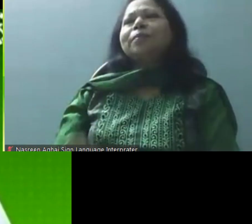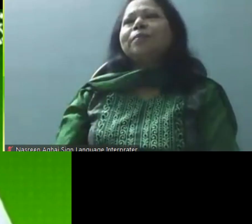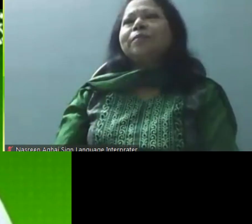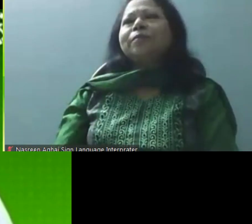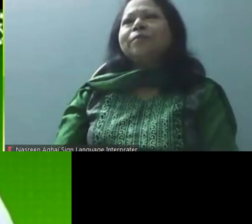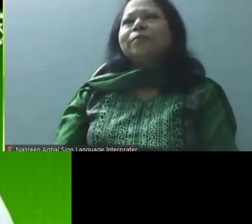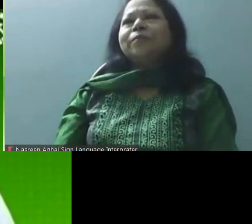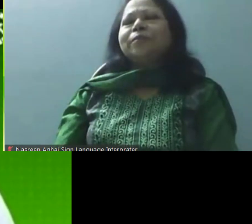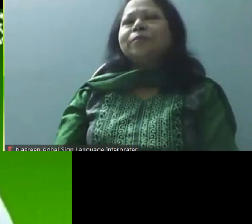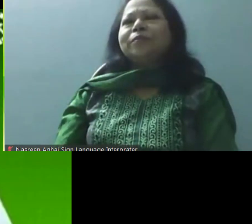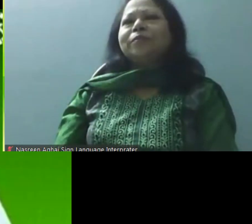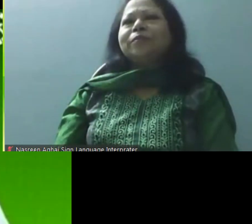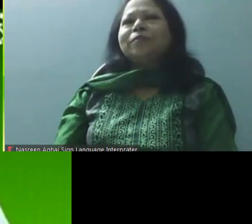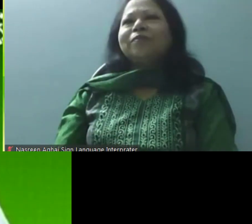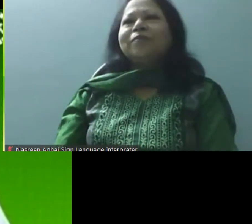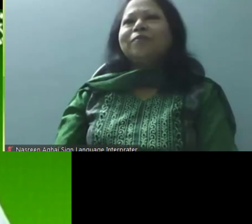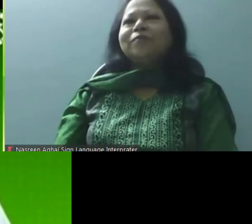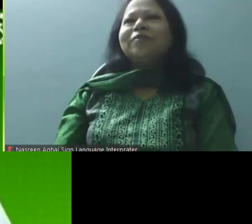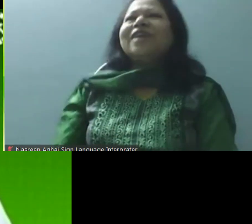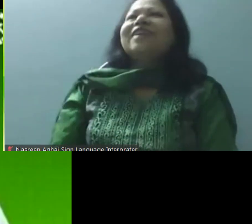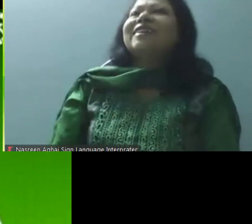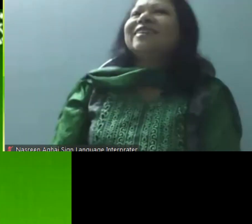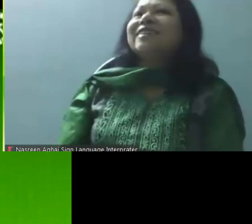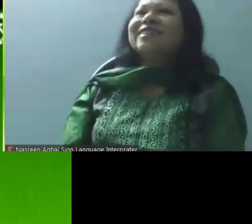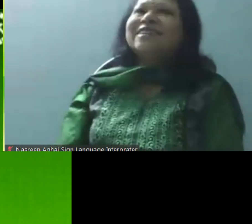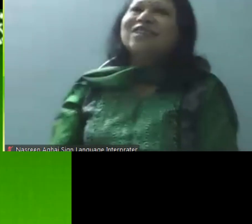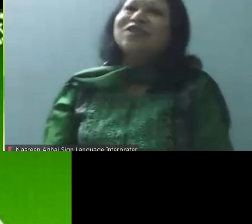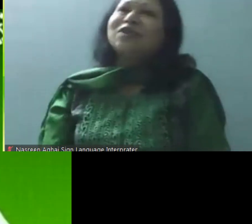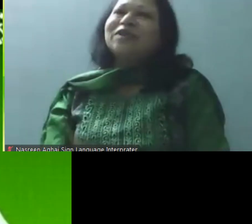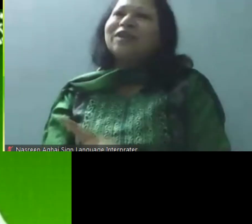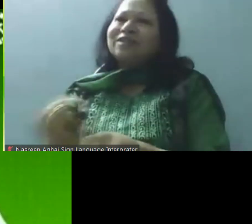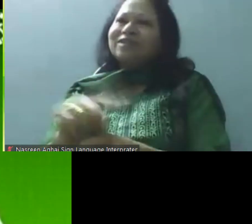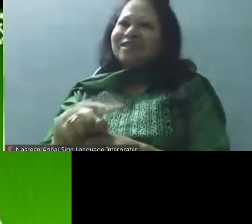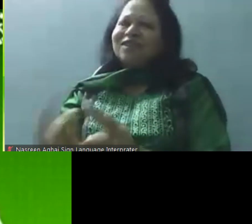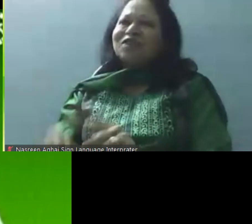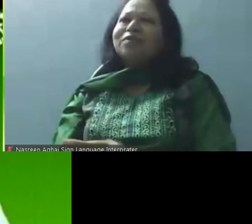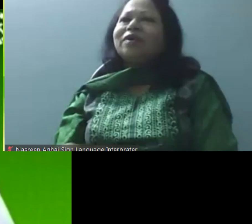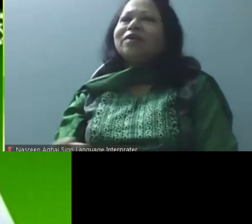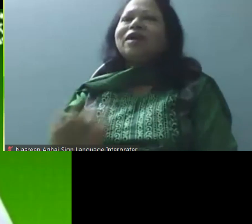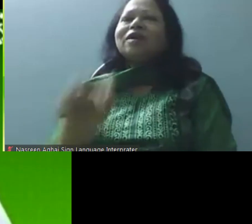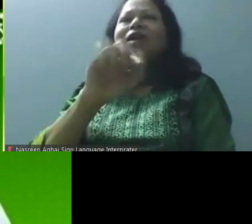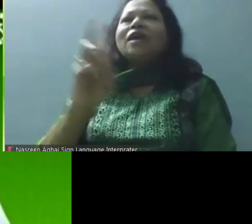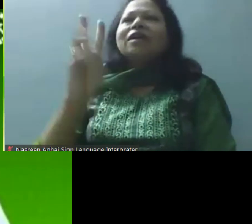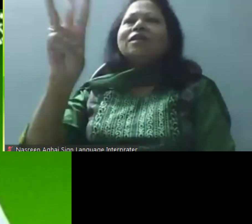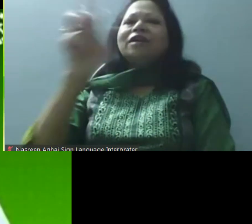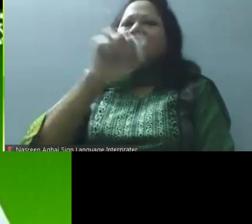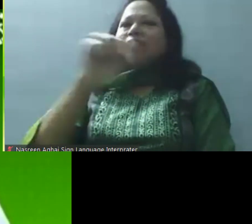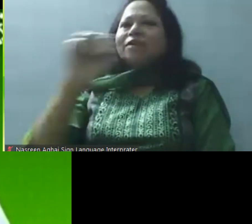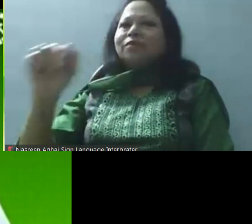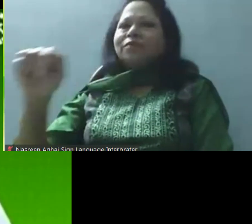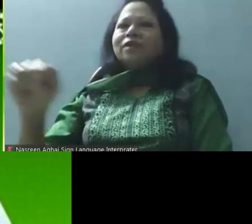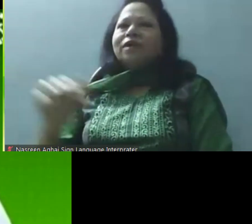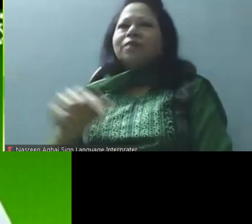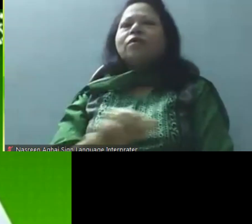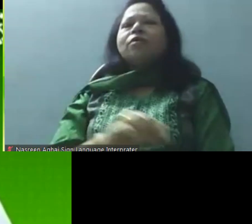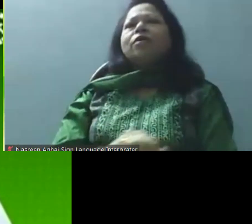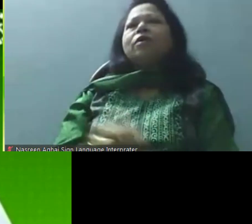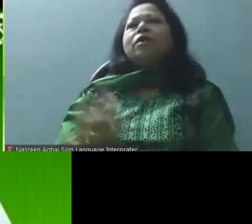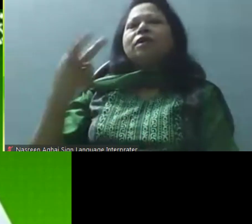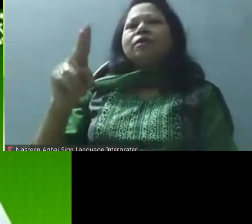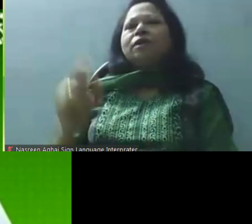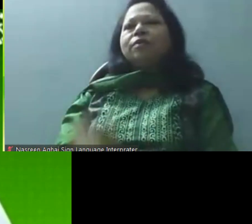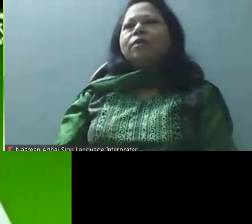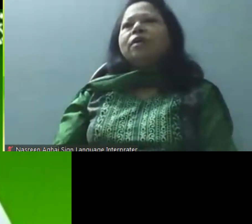want to go, with that name, that's fine. But I think you suggest you change. If you click on the three dots on the corner of your name,